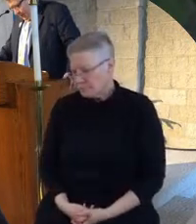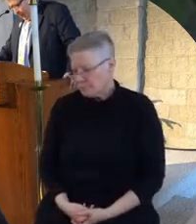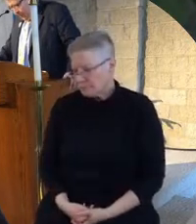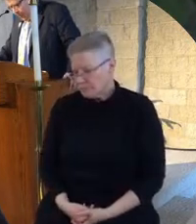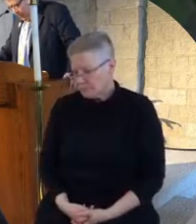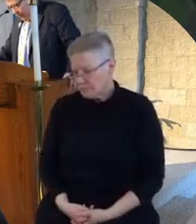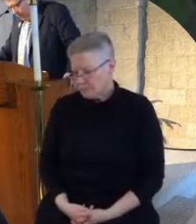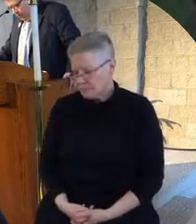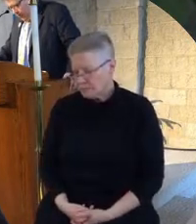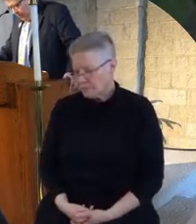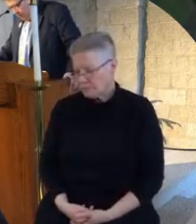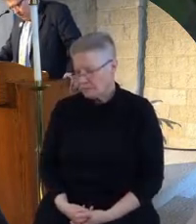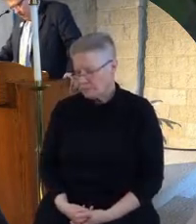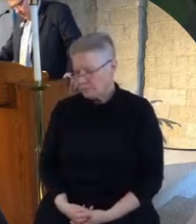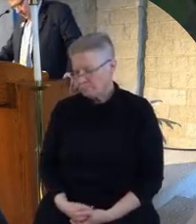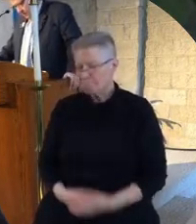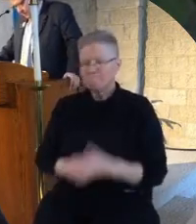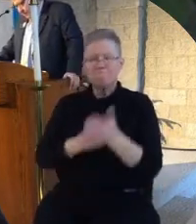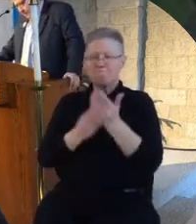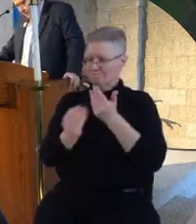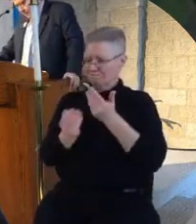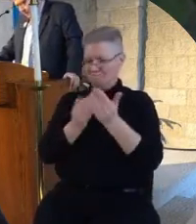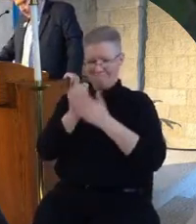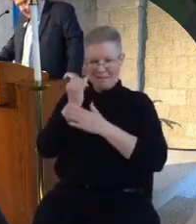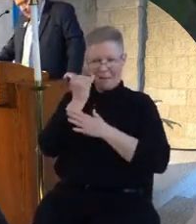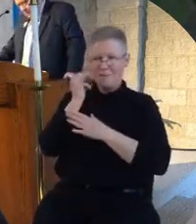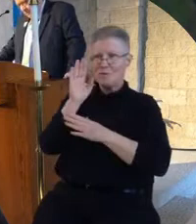And whether our dream of writing a book,